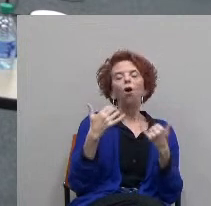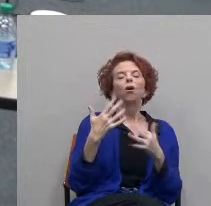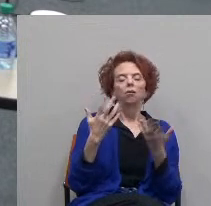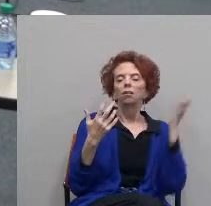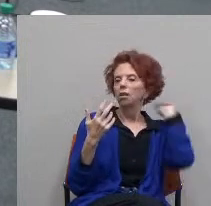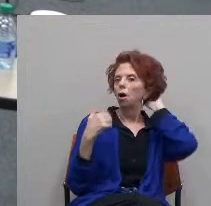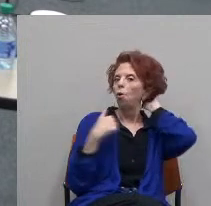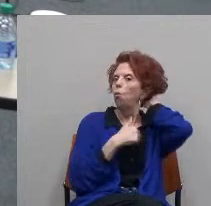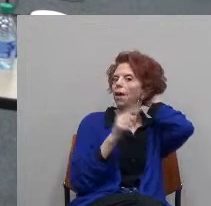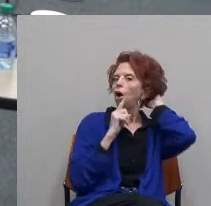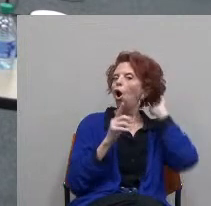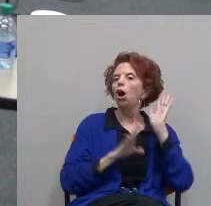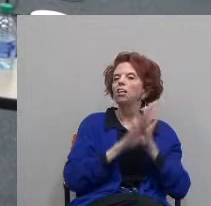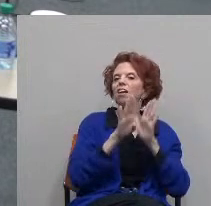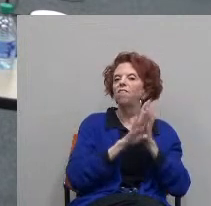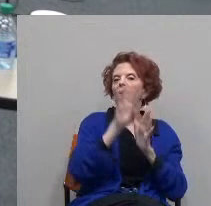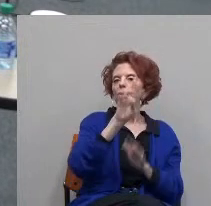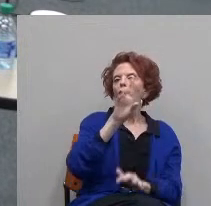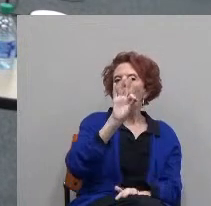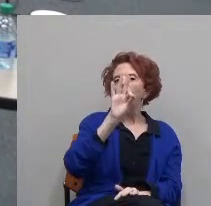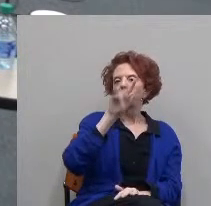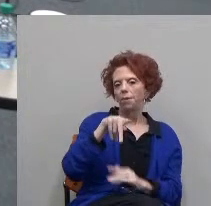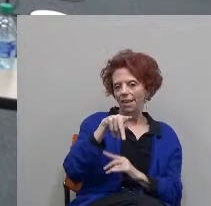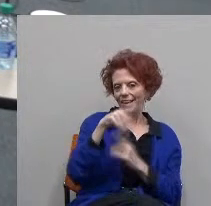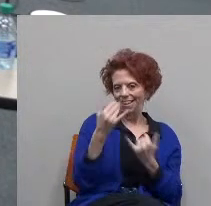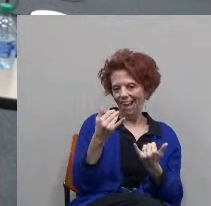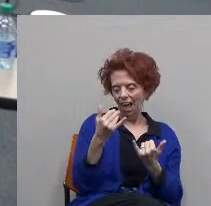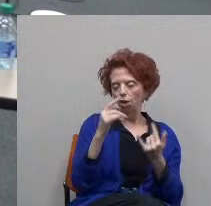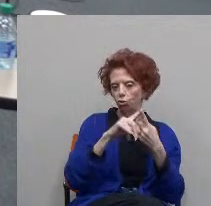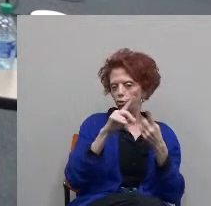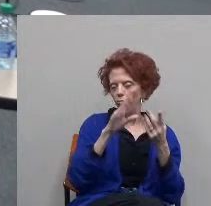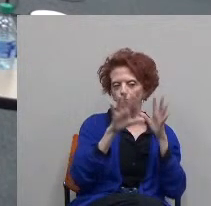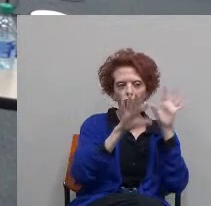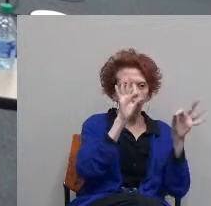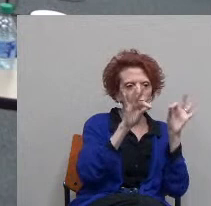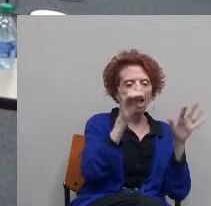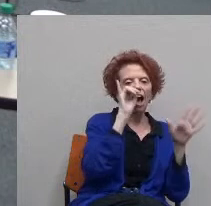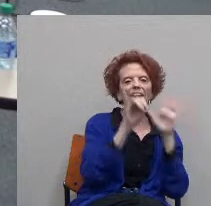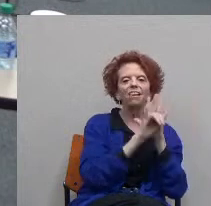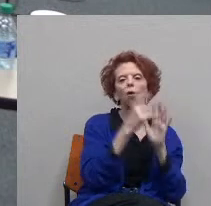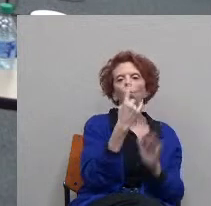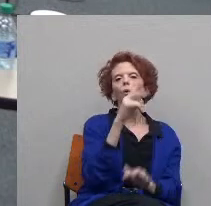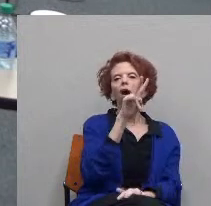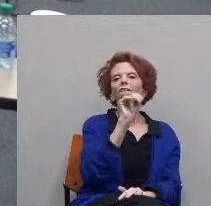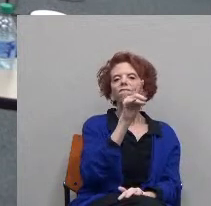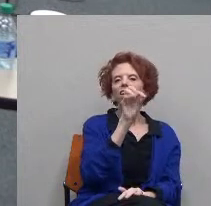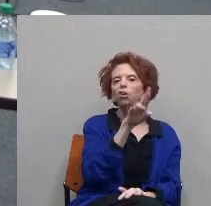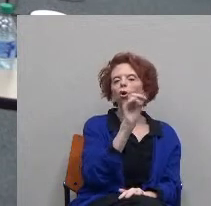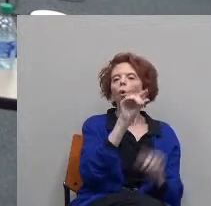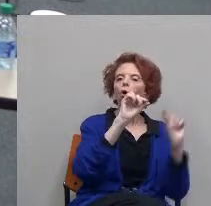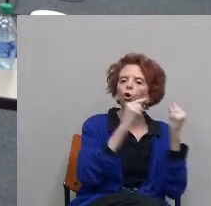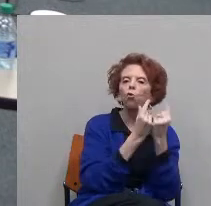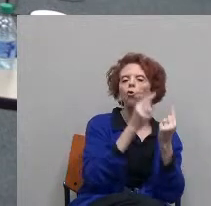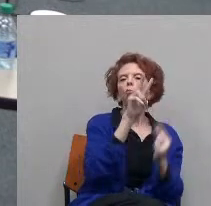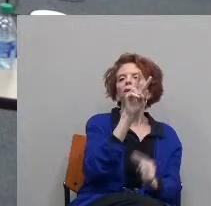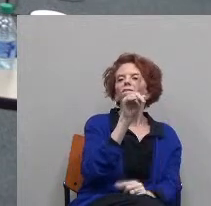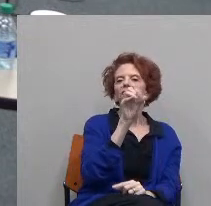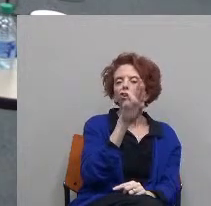we are developing an RFP where we would identify one vendor or a set of vendors to